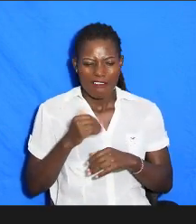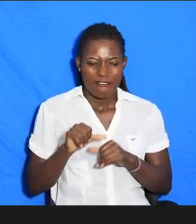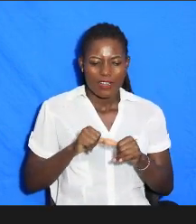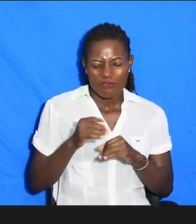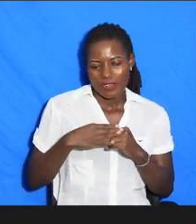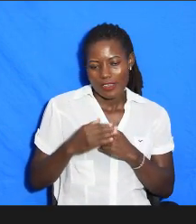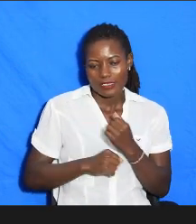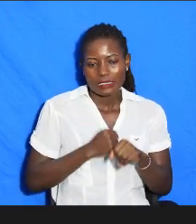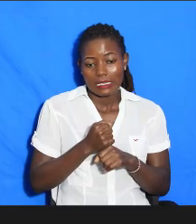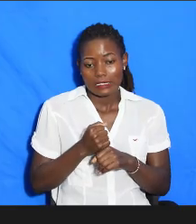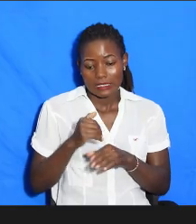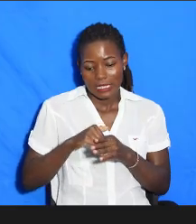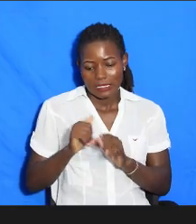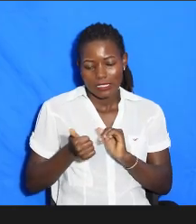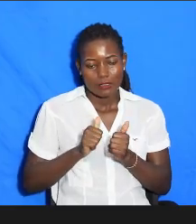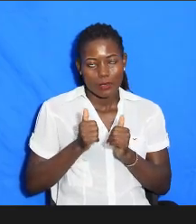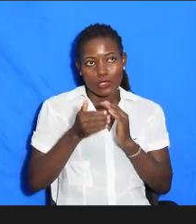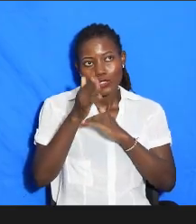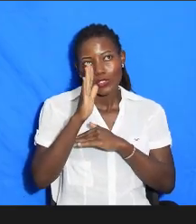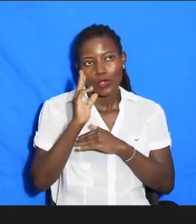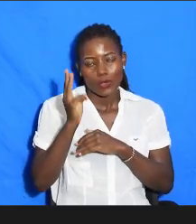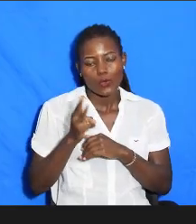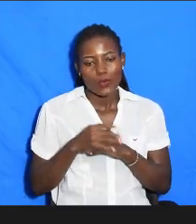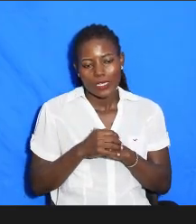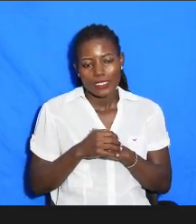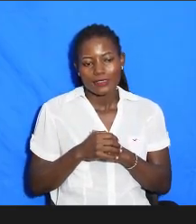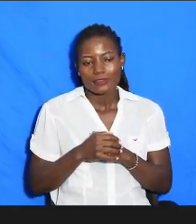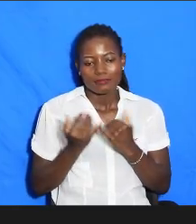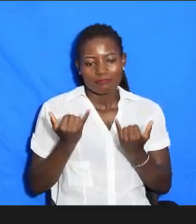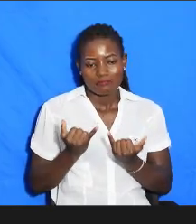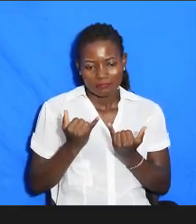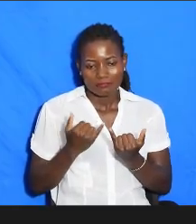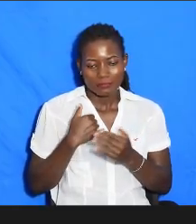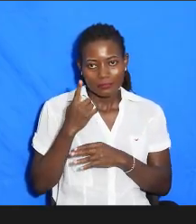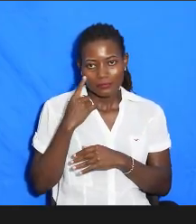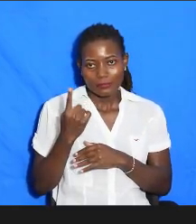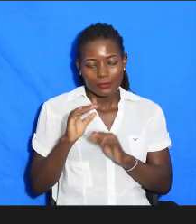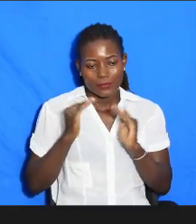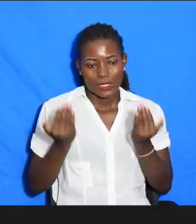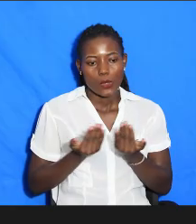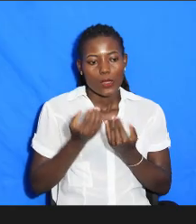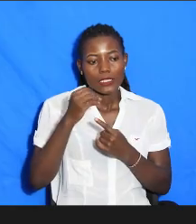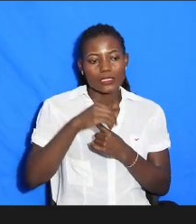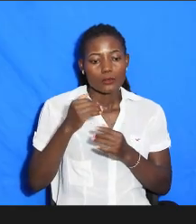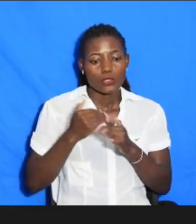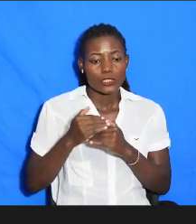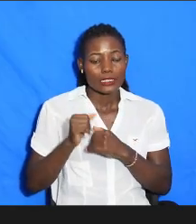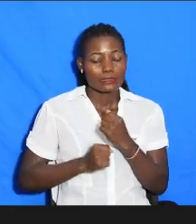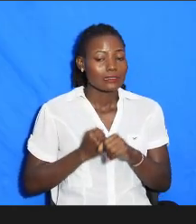9 years in this sport, God willing. So I'm still looking at World Championship next year. I'm still looking at